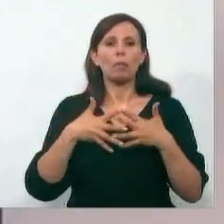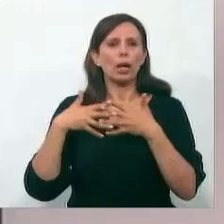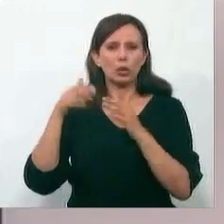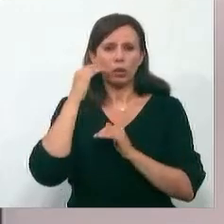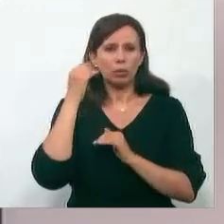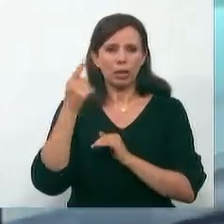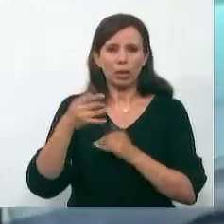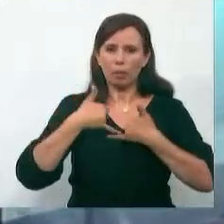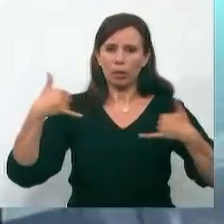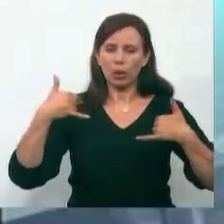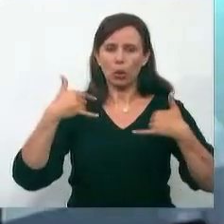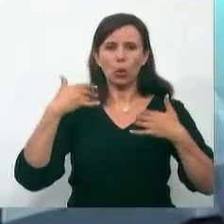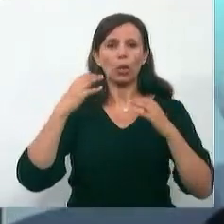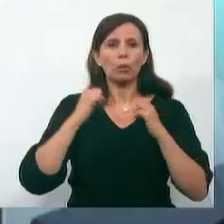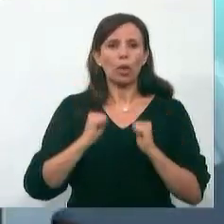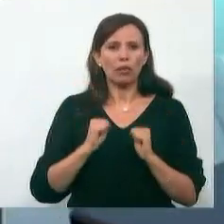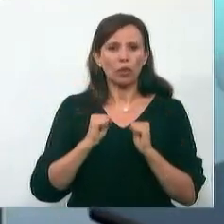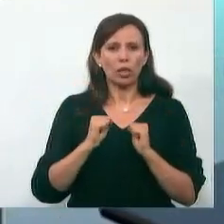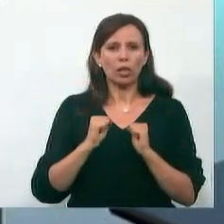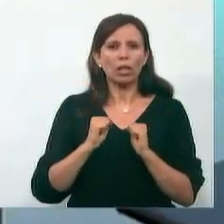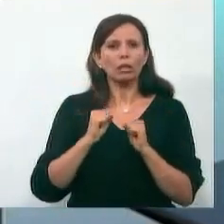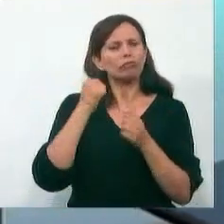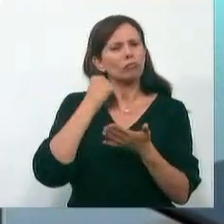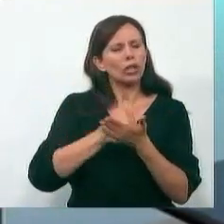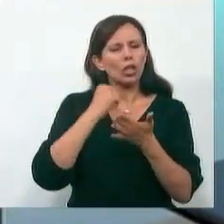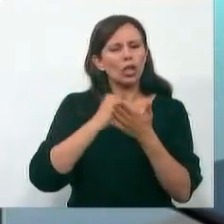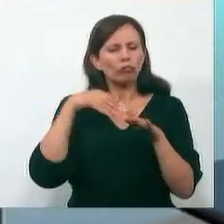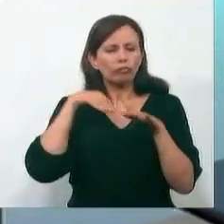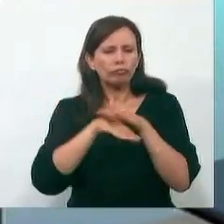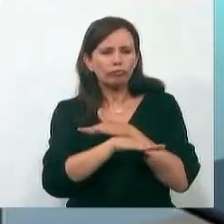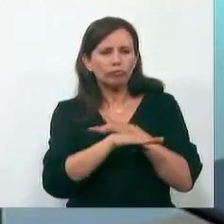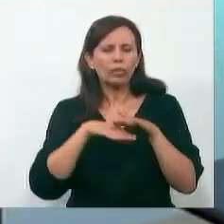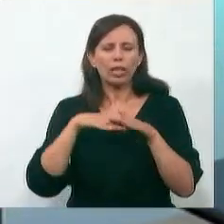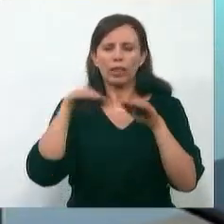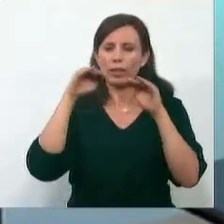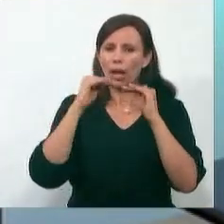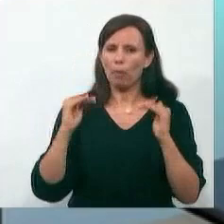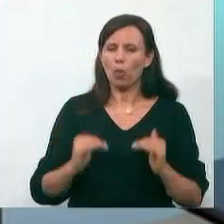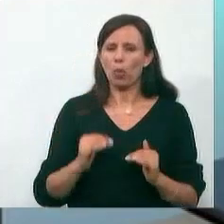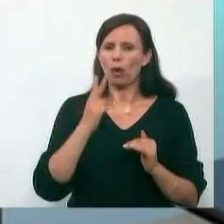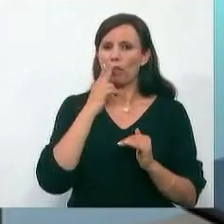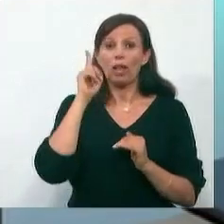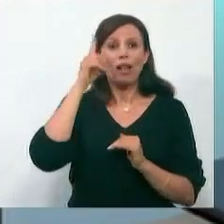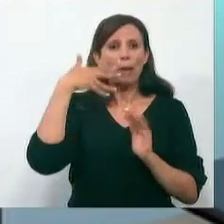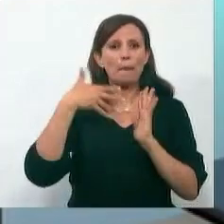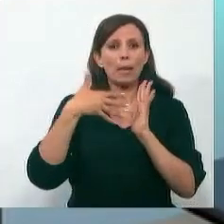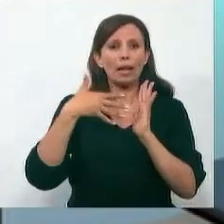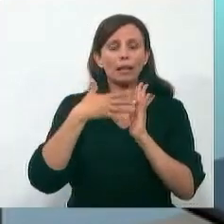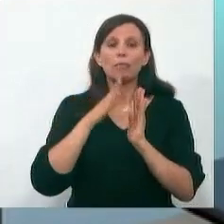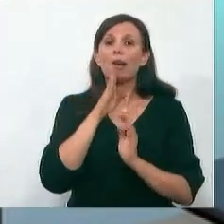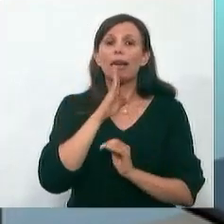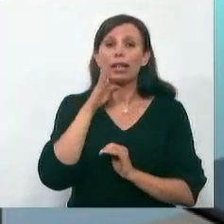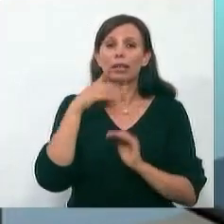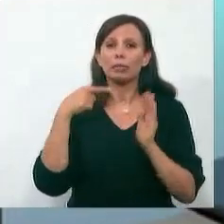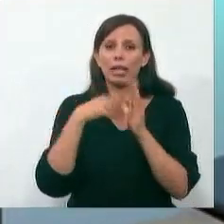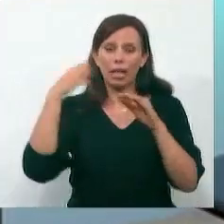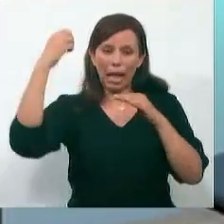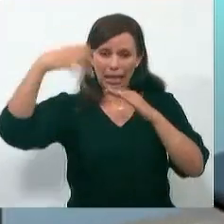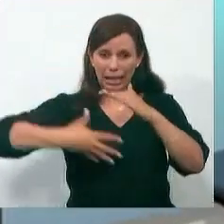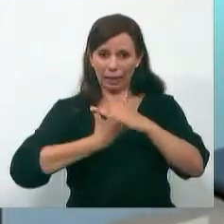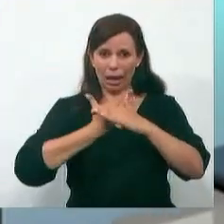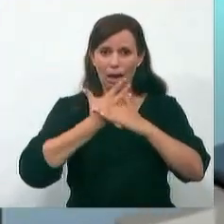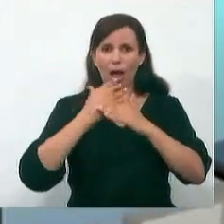insurance companies approve a low-dose CT scan for smokers, but it too is problematic because the radiation from the test accumulates in the